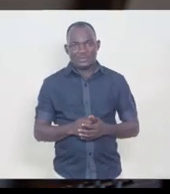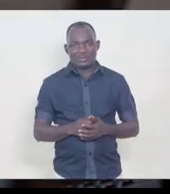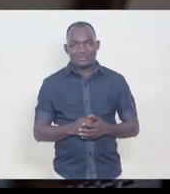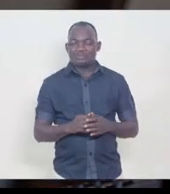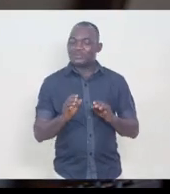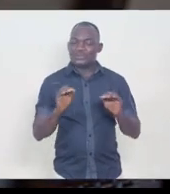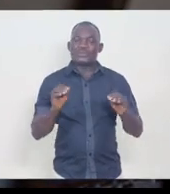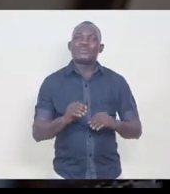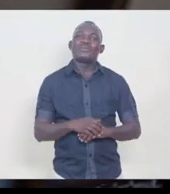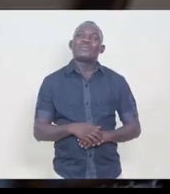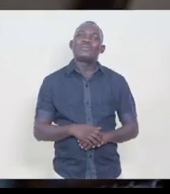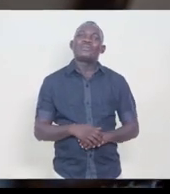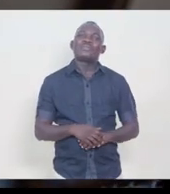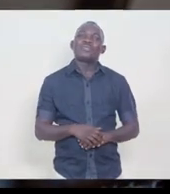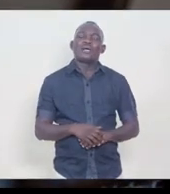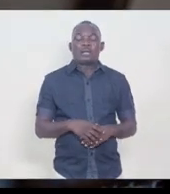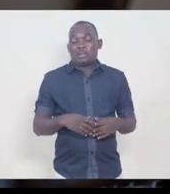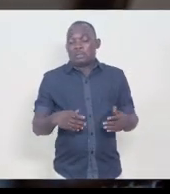anyone.